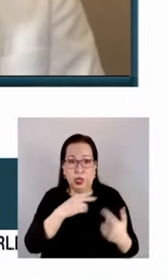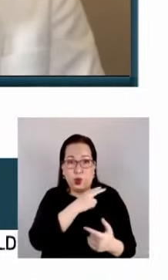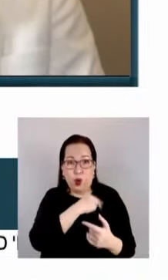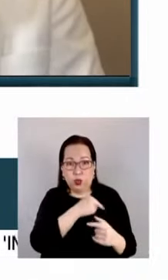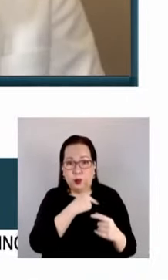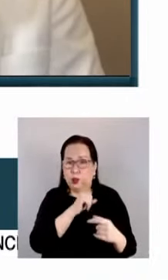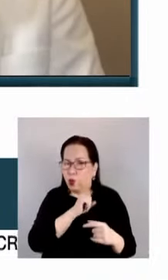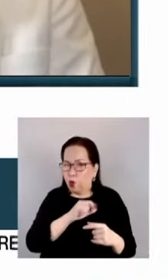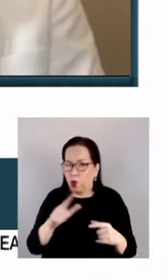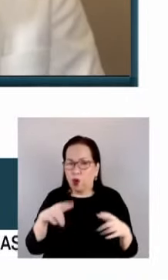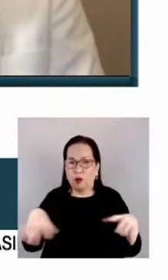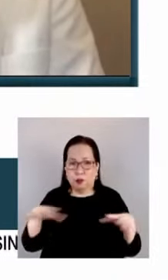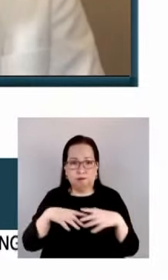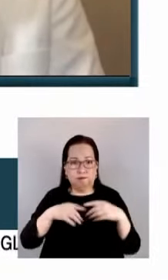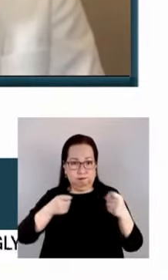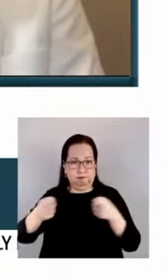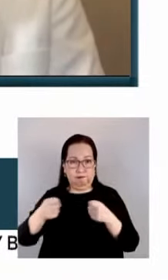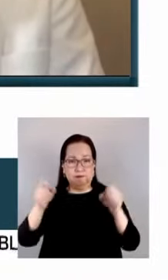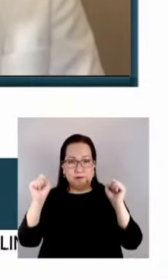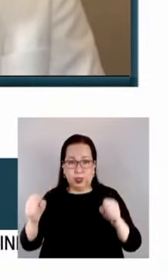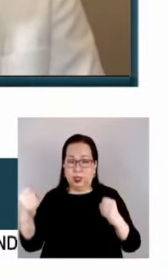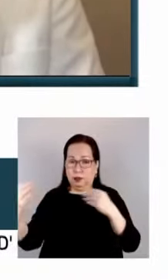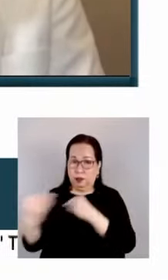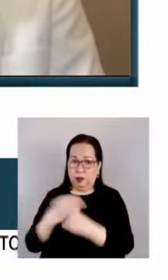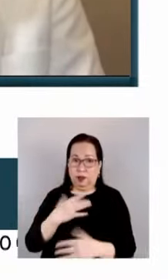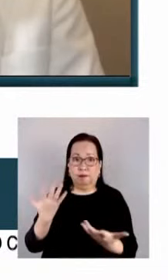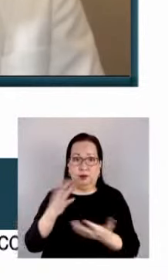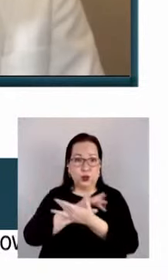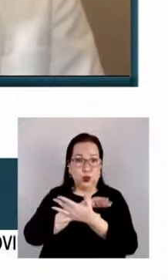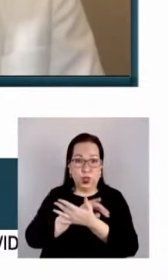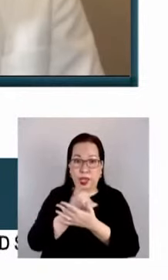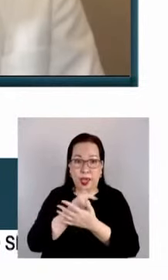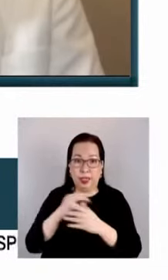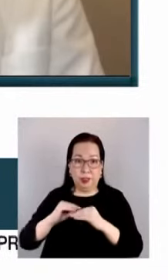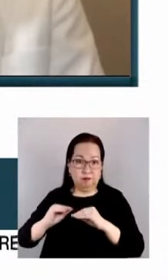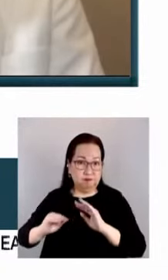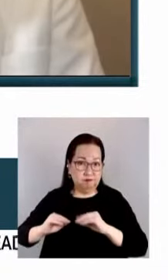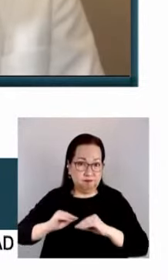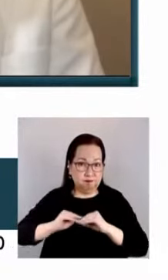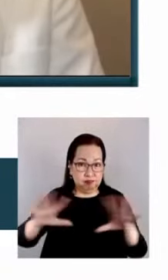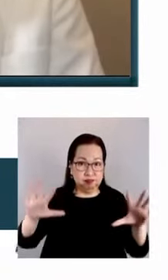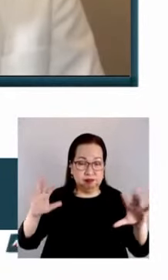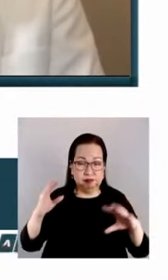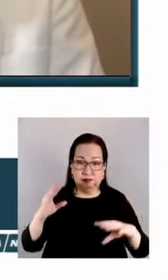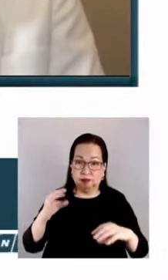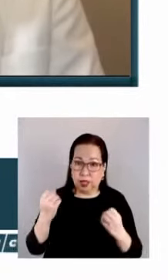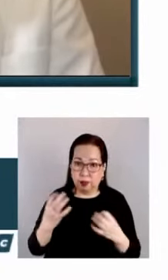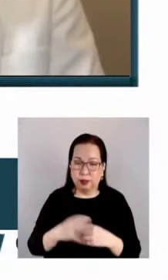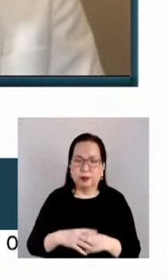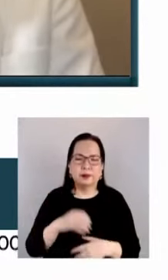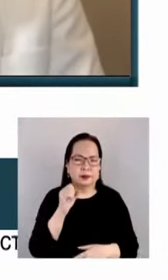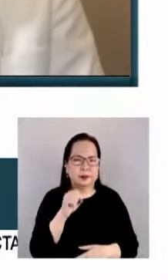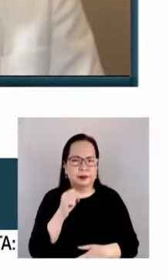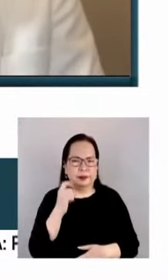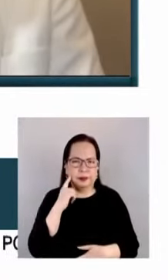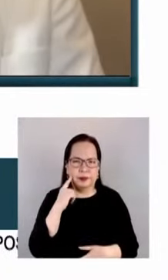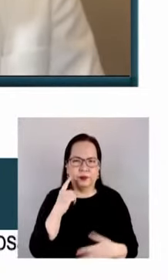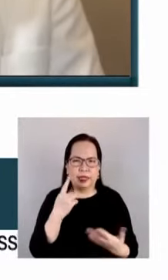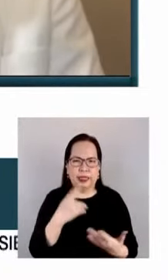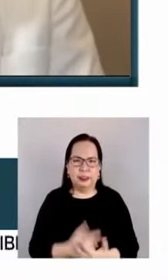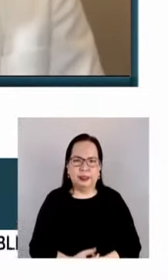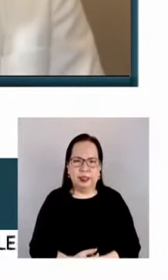any kind of surge this time around? Yes, I think so. And even with this Omicron variant, we see that this is the less